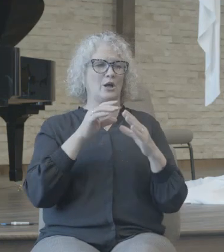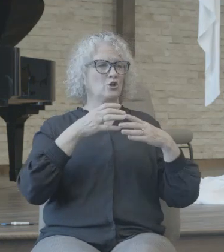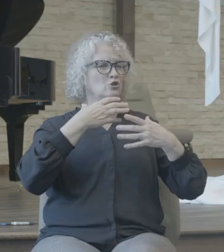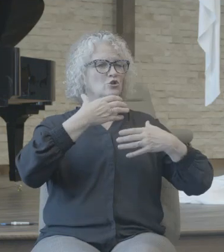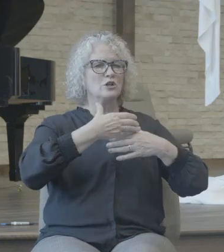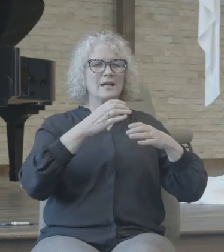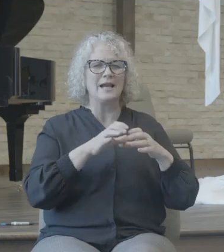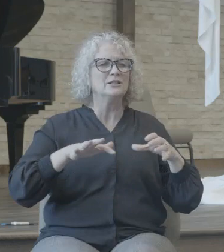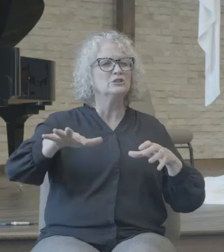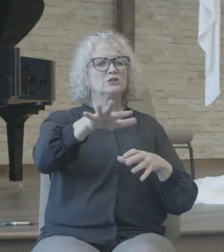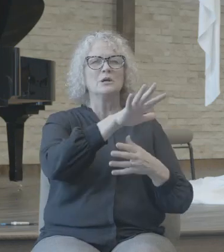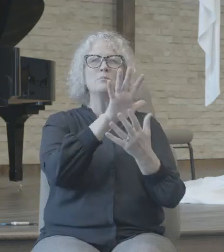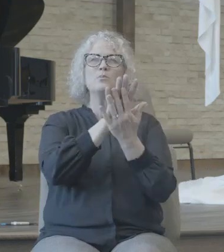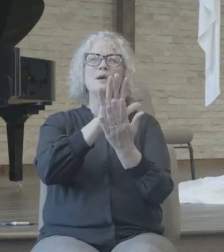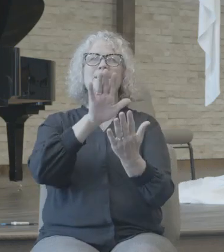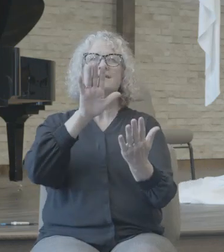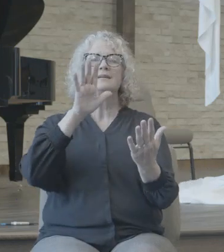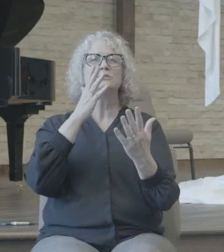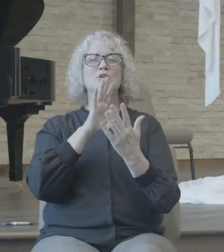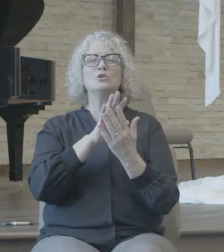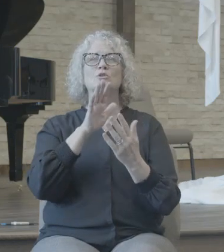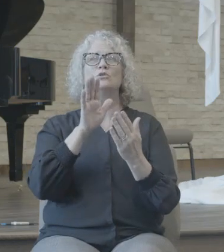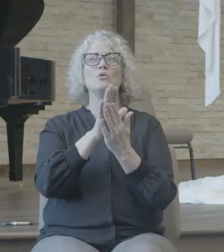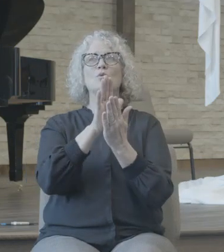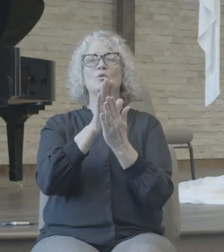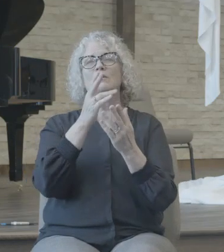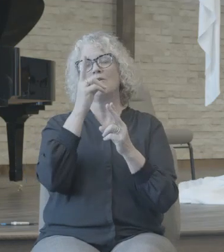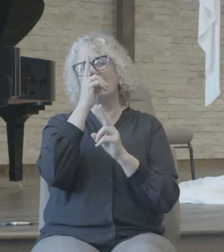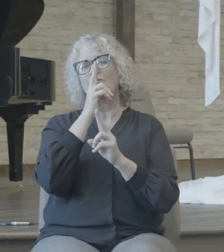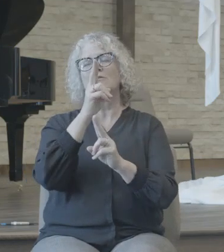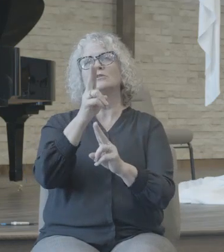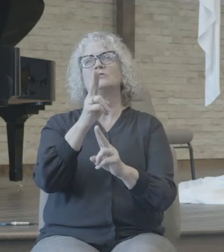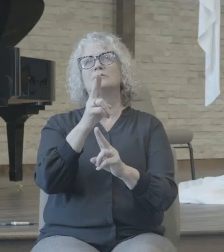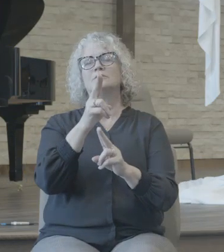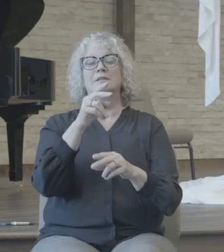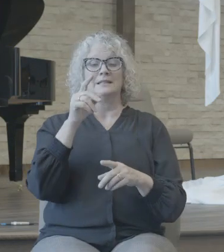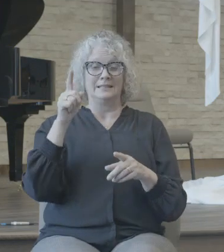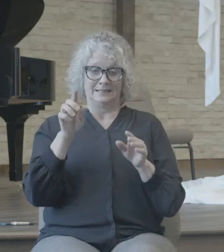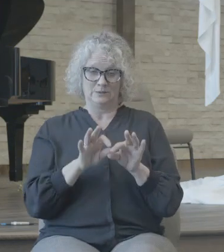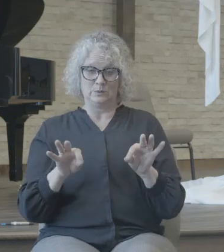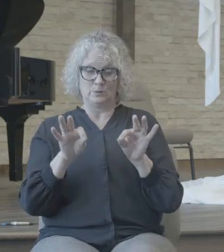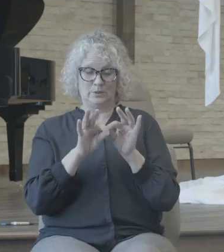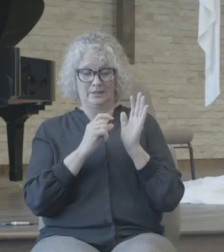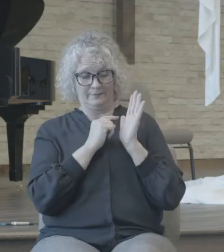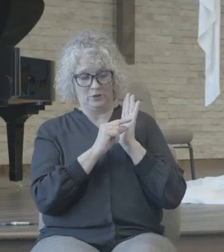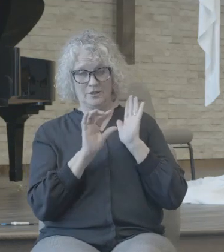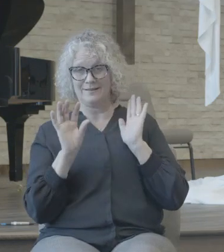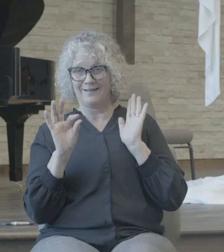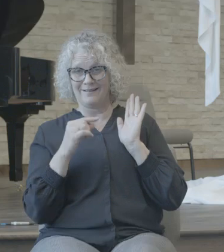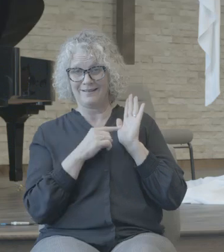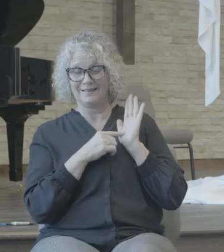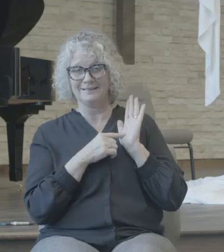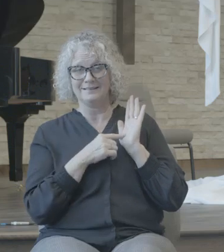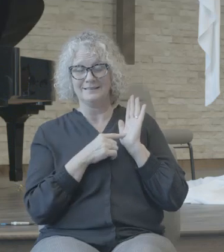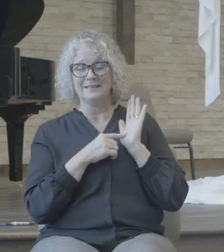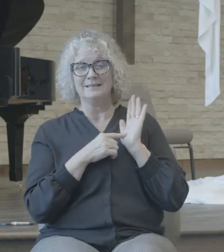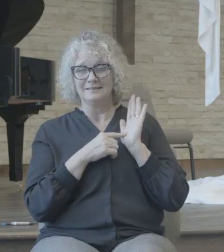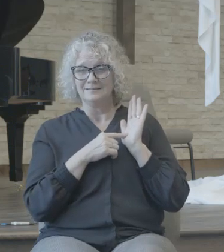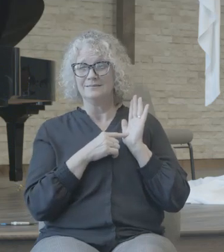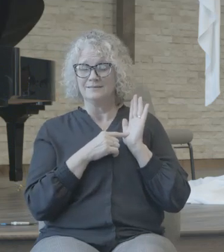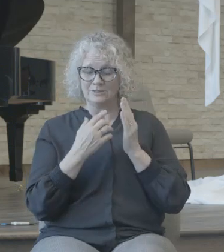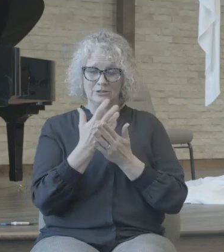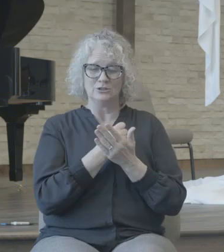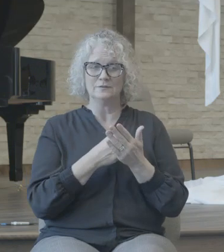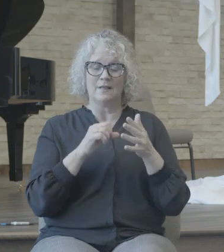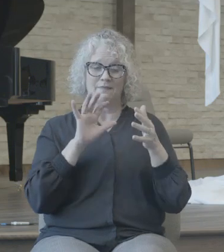glory, and honor. He is worthy, as verse 9 says, to take the scroll and to open